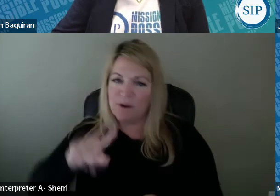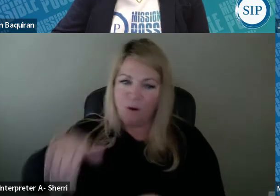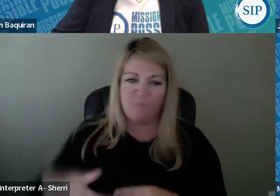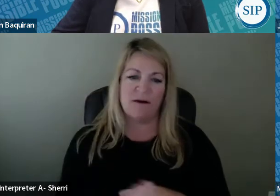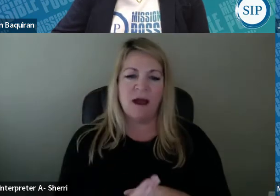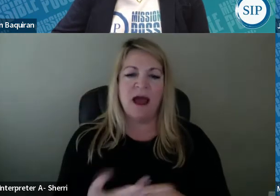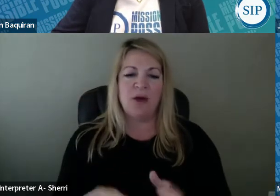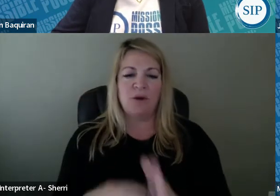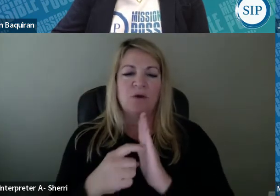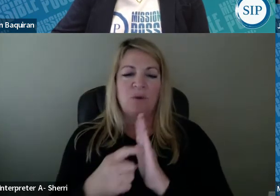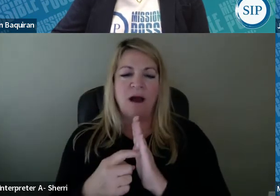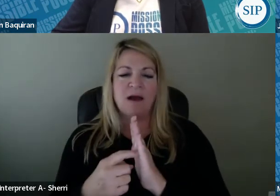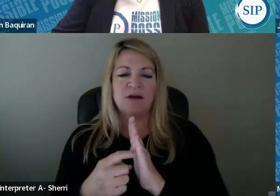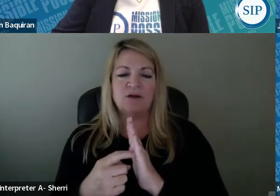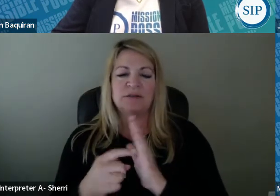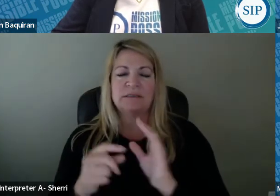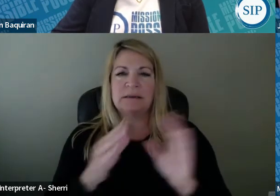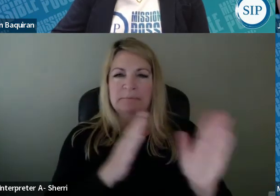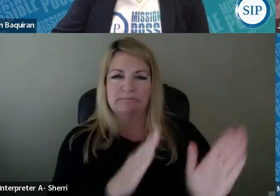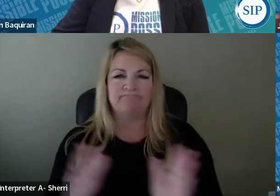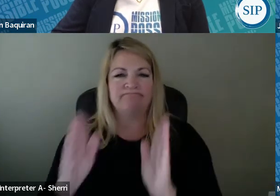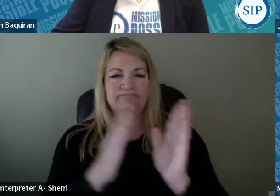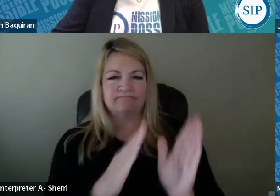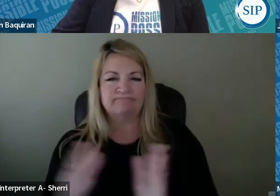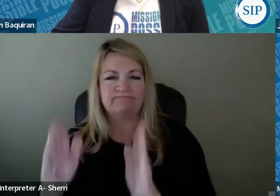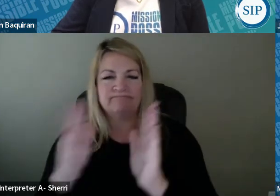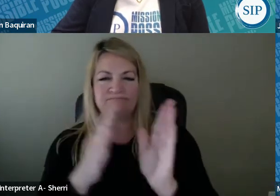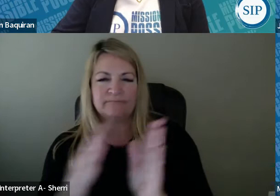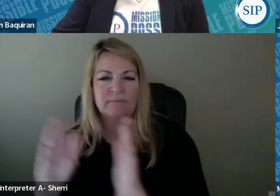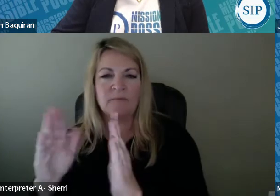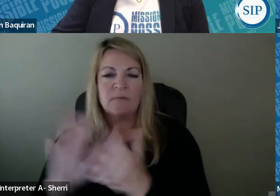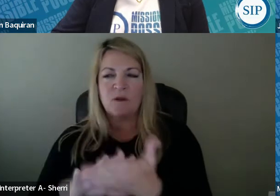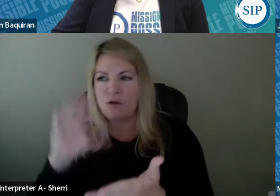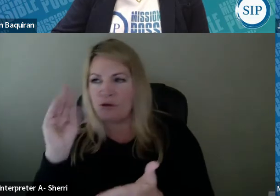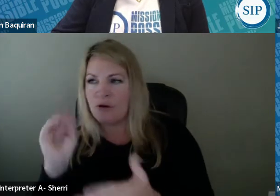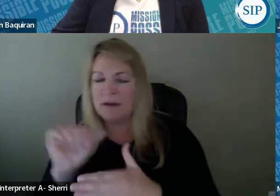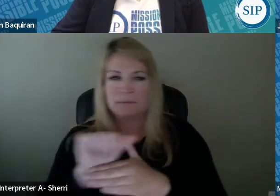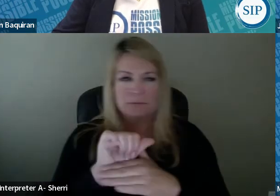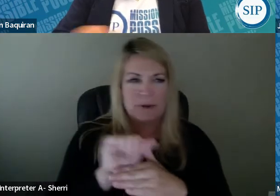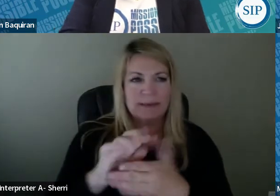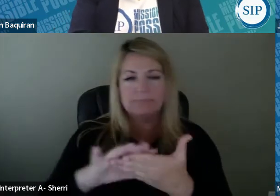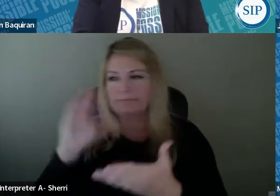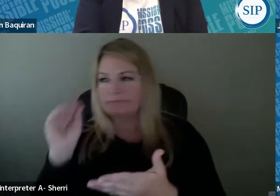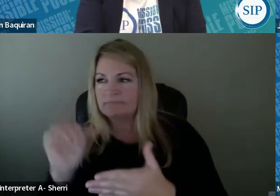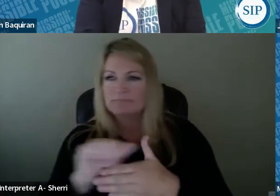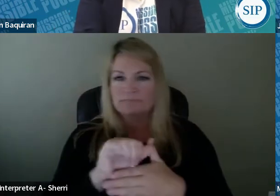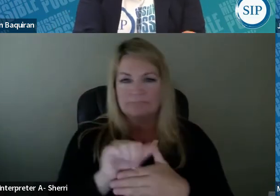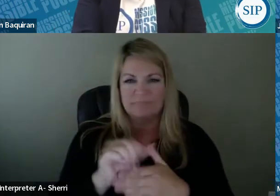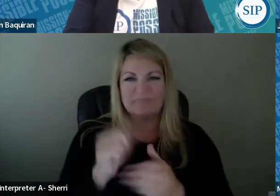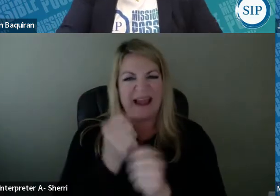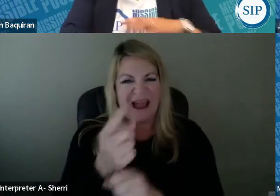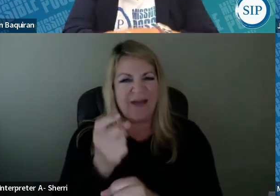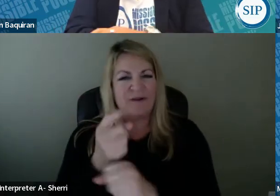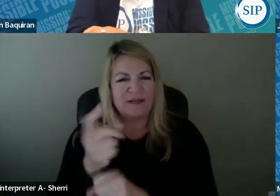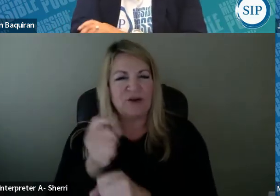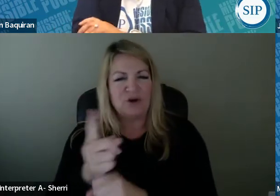requires systematic planning and, like I said, learning and practice. Because every year you will